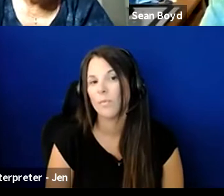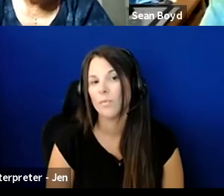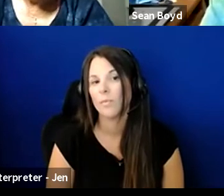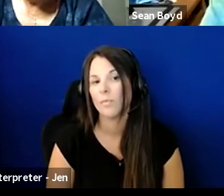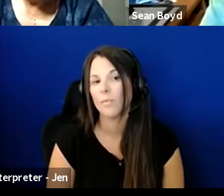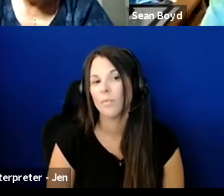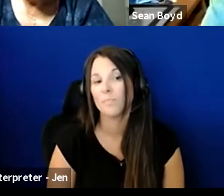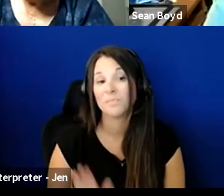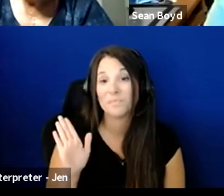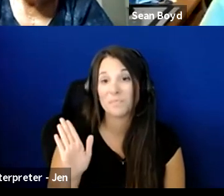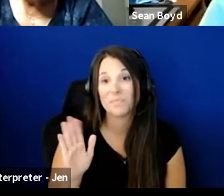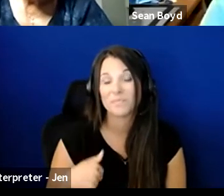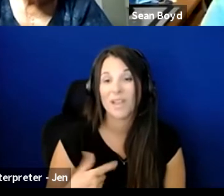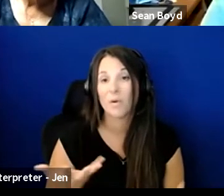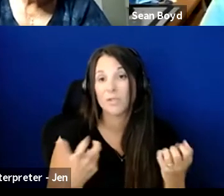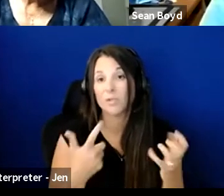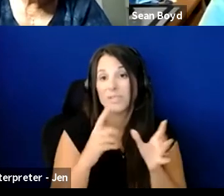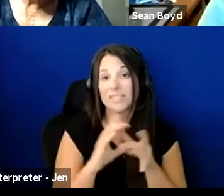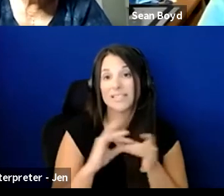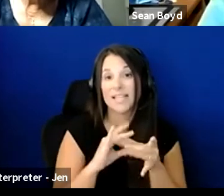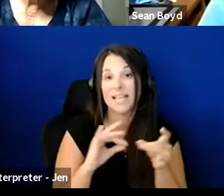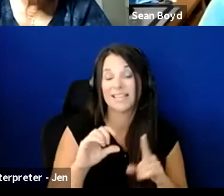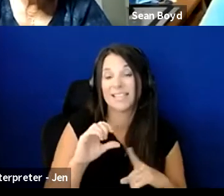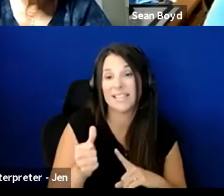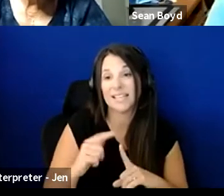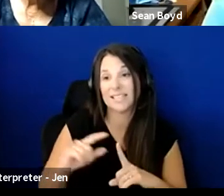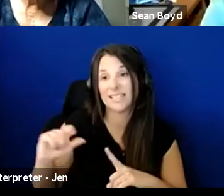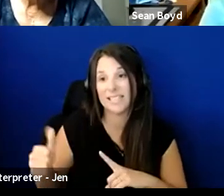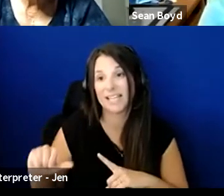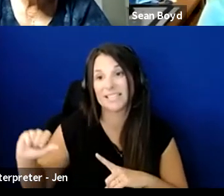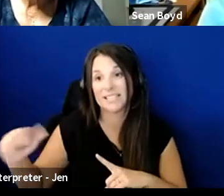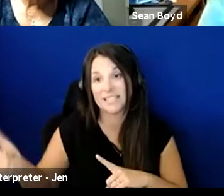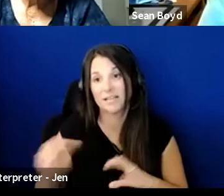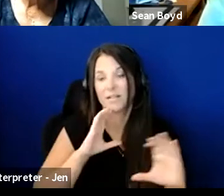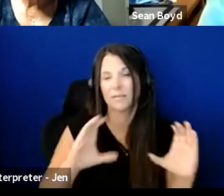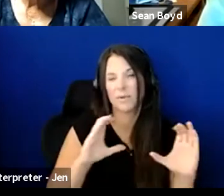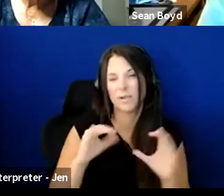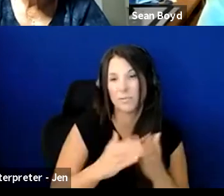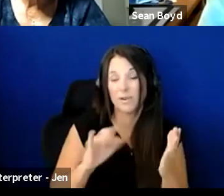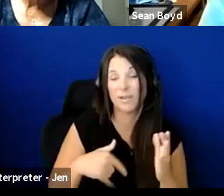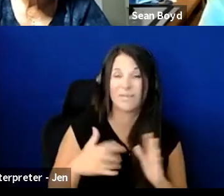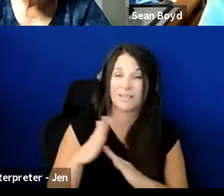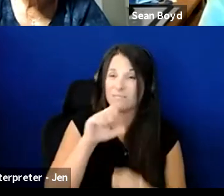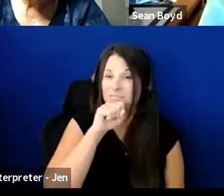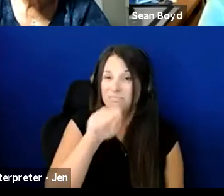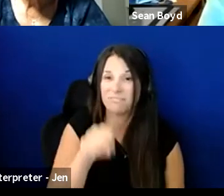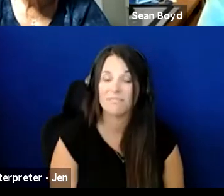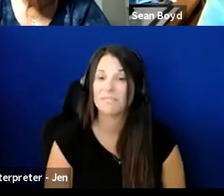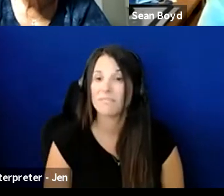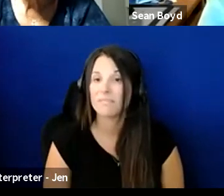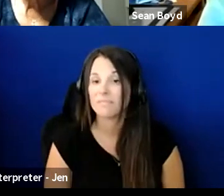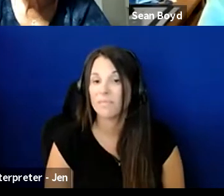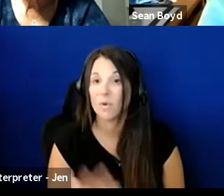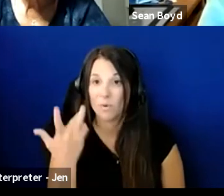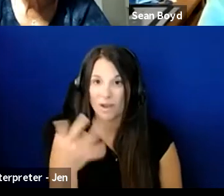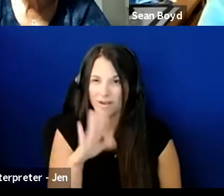Hi. I always want to say that I think the 10-10-10 communication part was my favorite part of the DE training, because I had never really